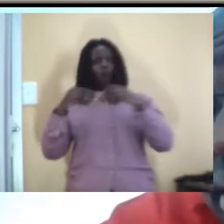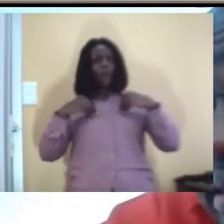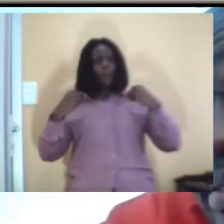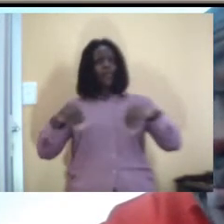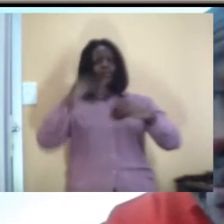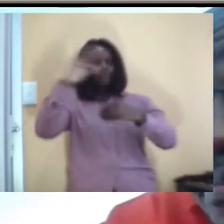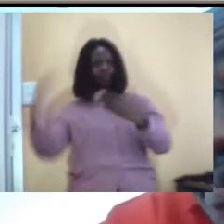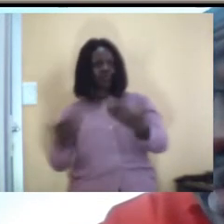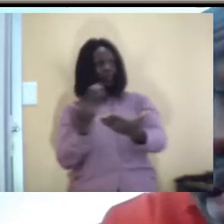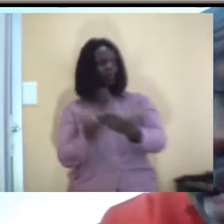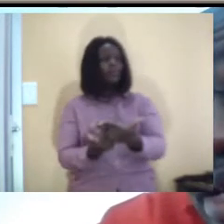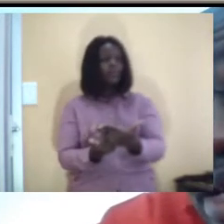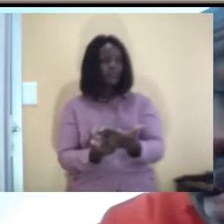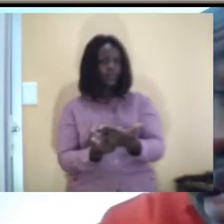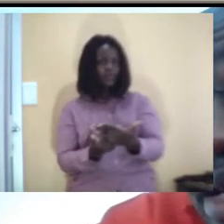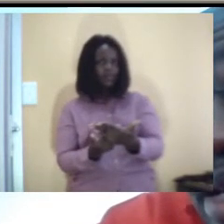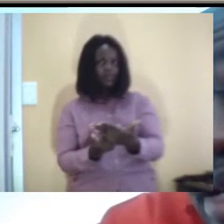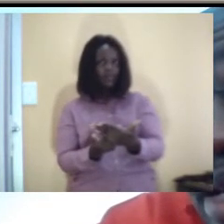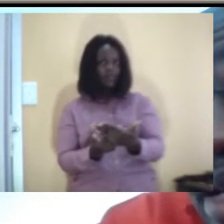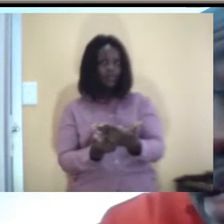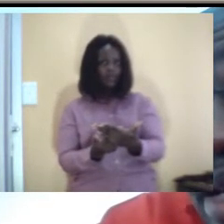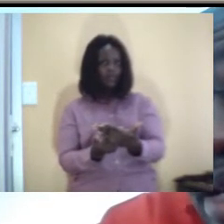seekers.